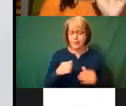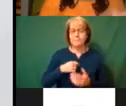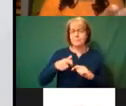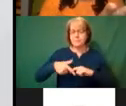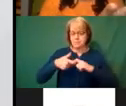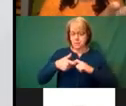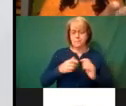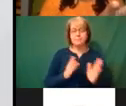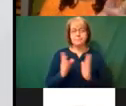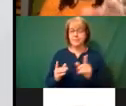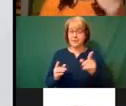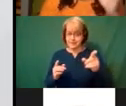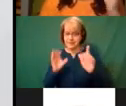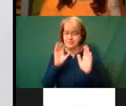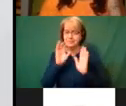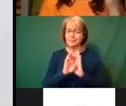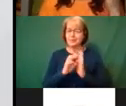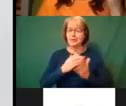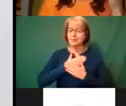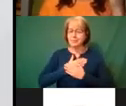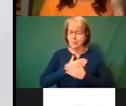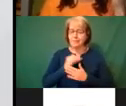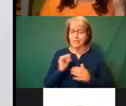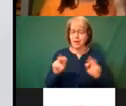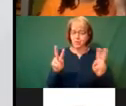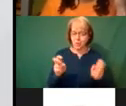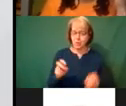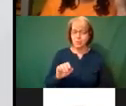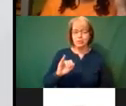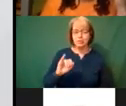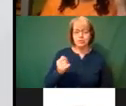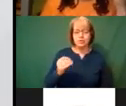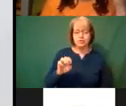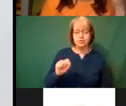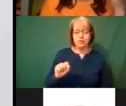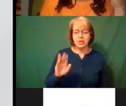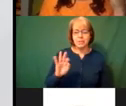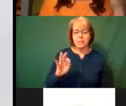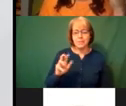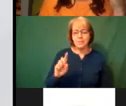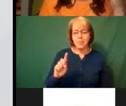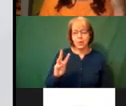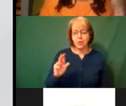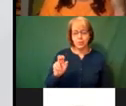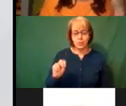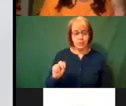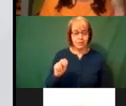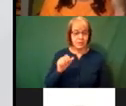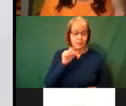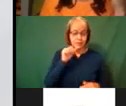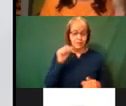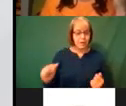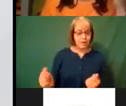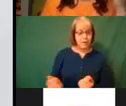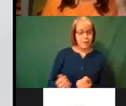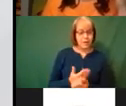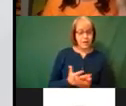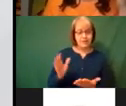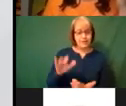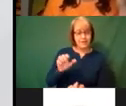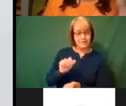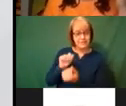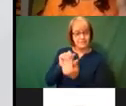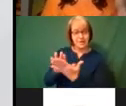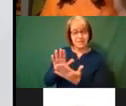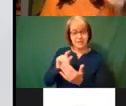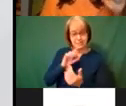Baldwin, and I love the quote, not everything that can that is, face can be changed, but nothing can be changed until